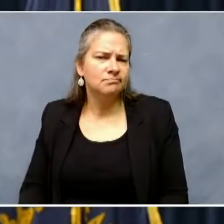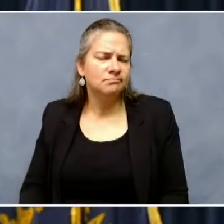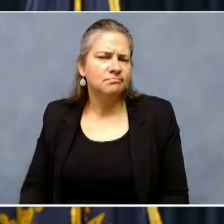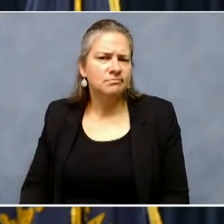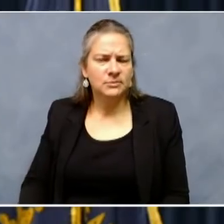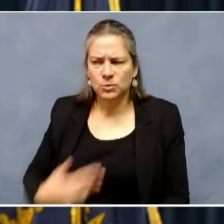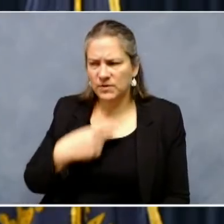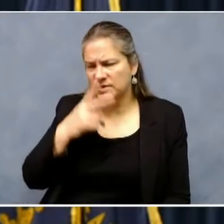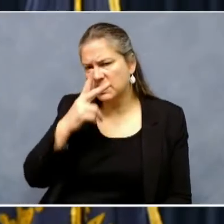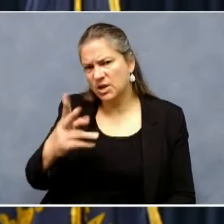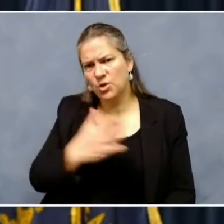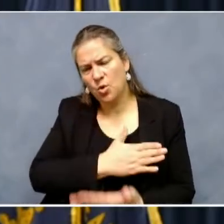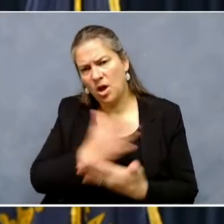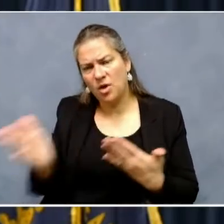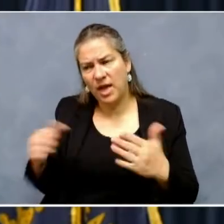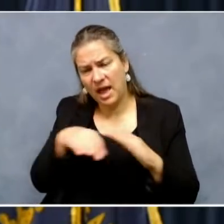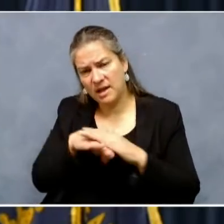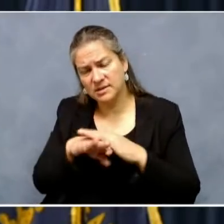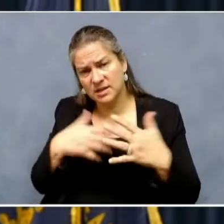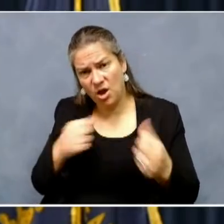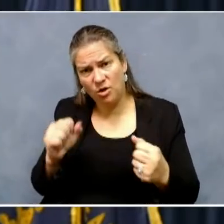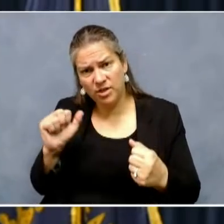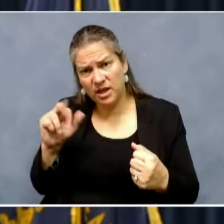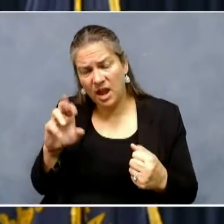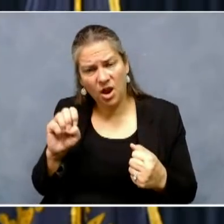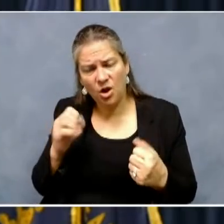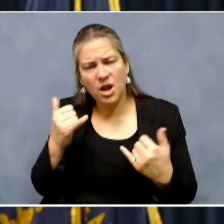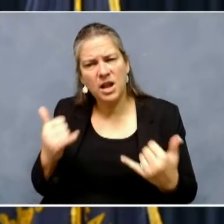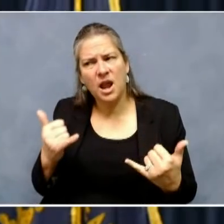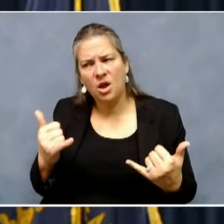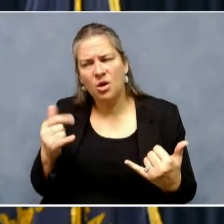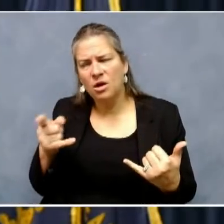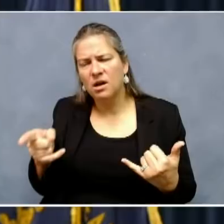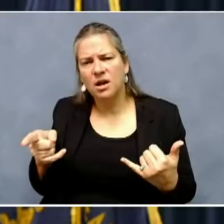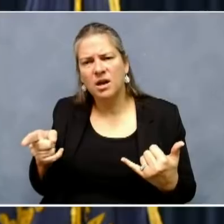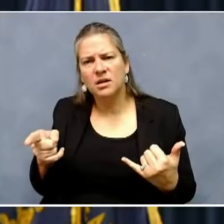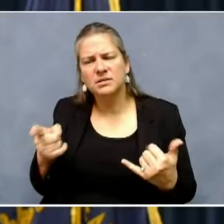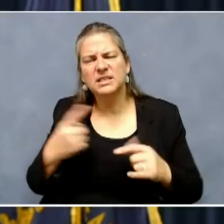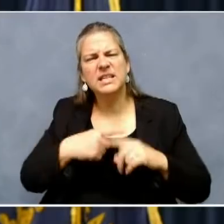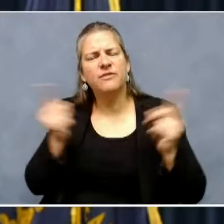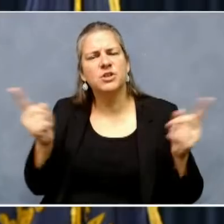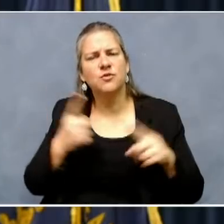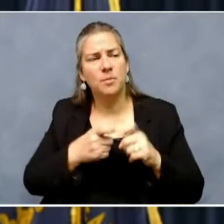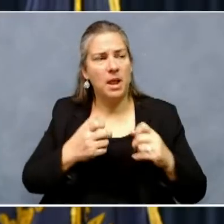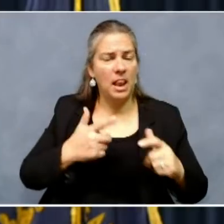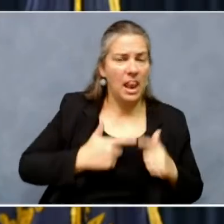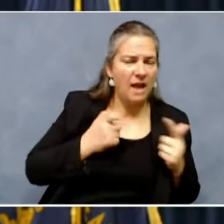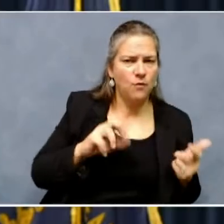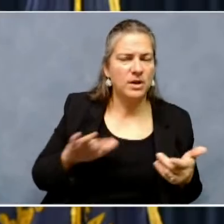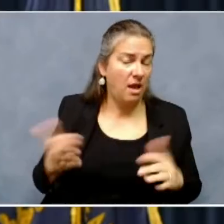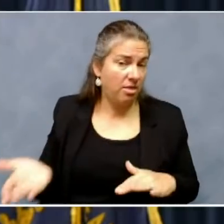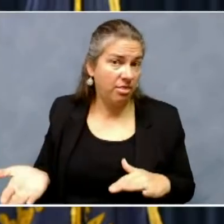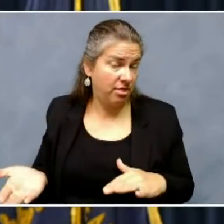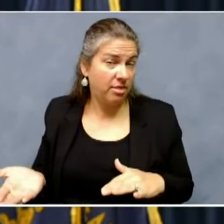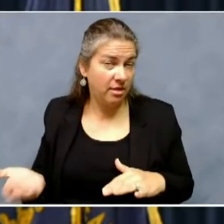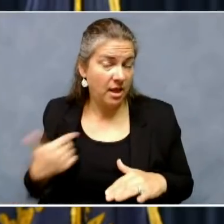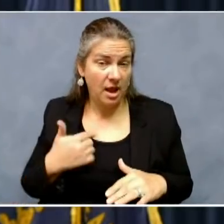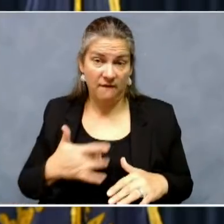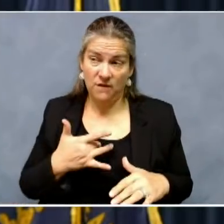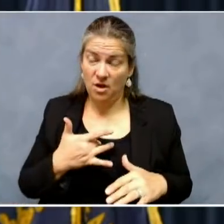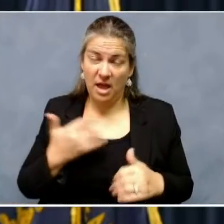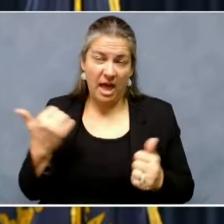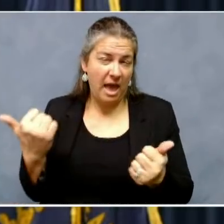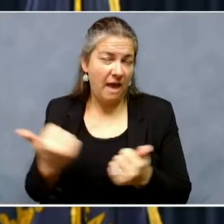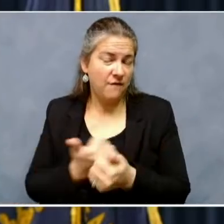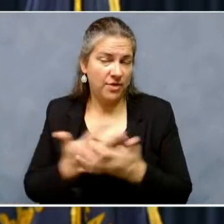that access to healthcare is now the difference between life and death, and I believe everything in the